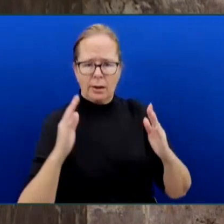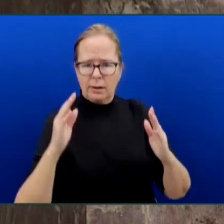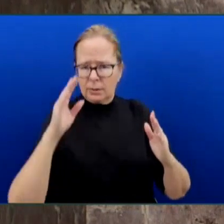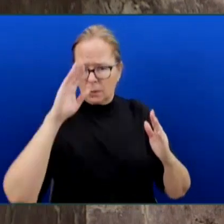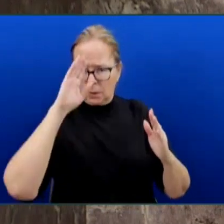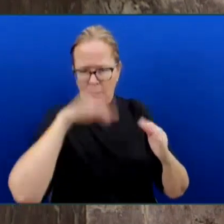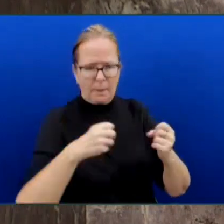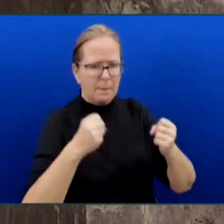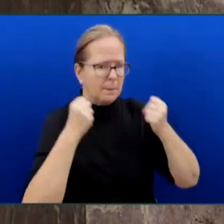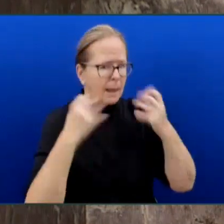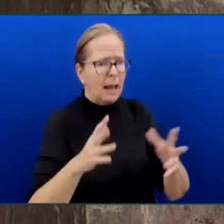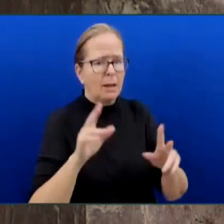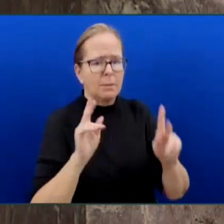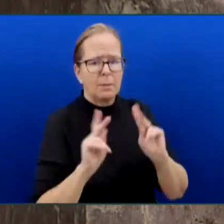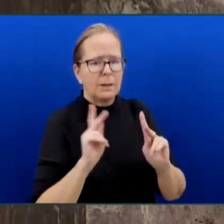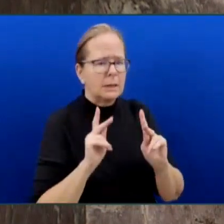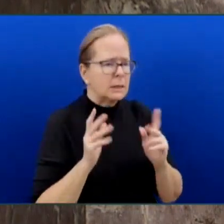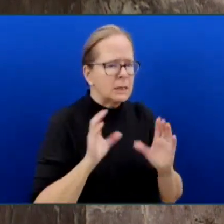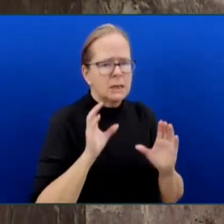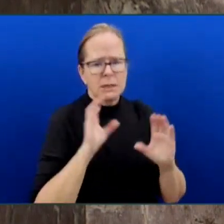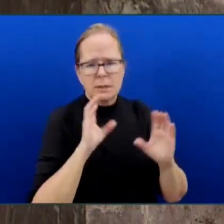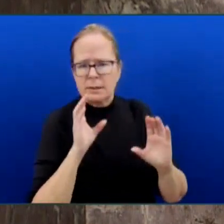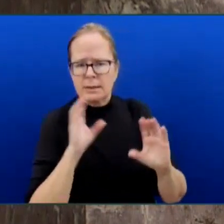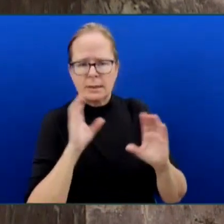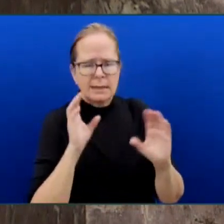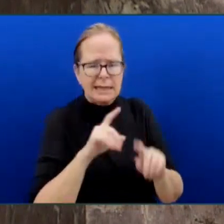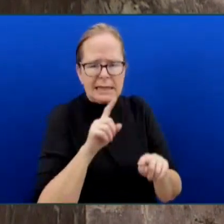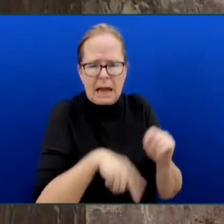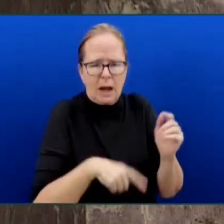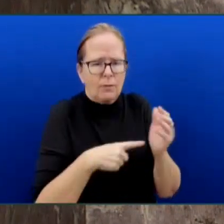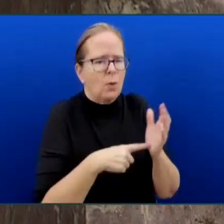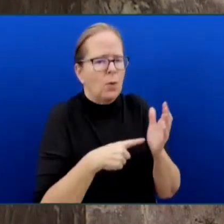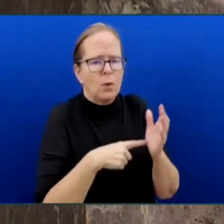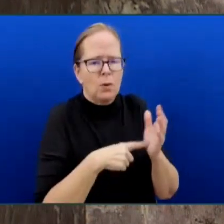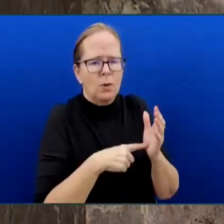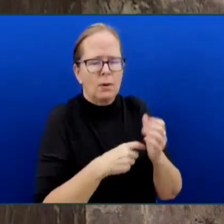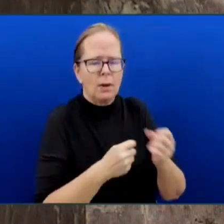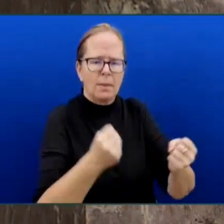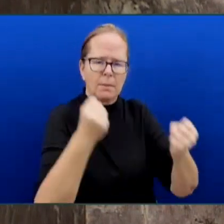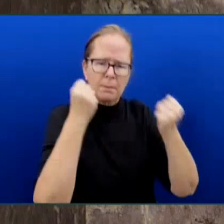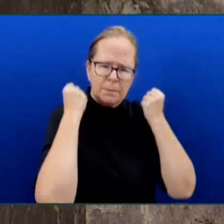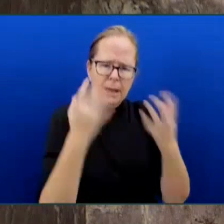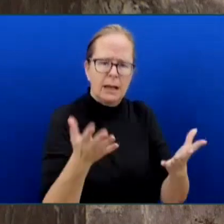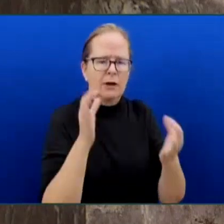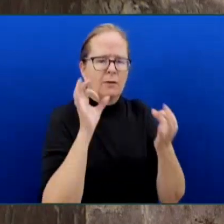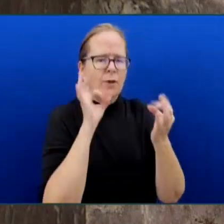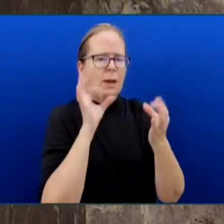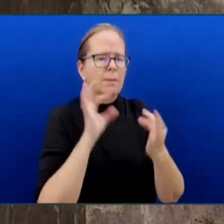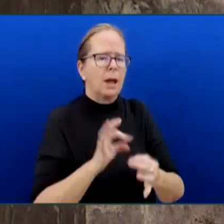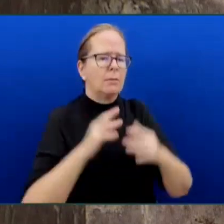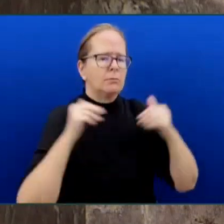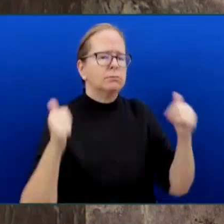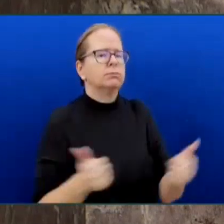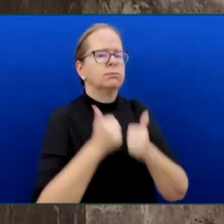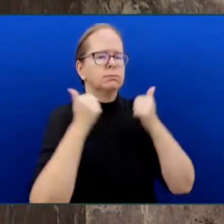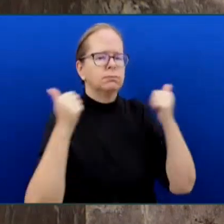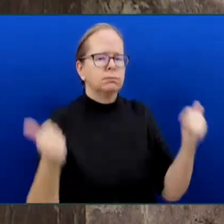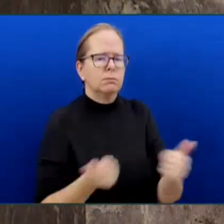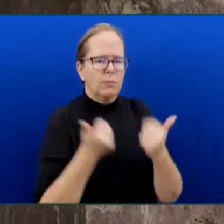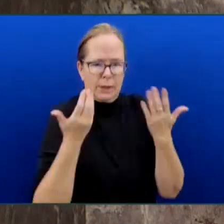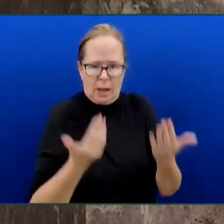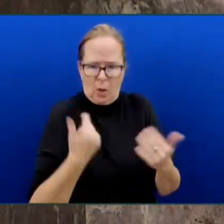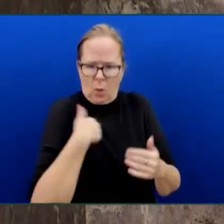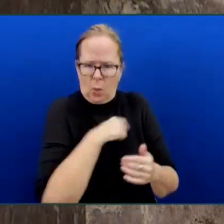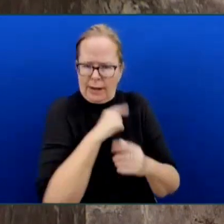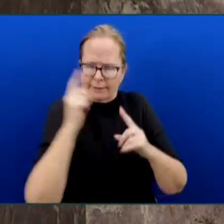We have said that many times. We've heard that from people in our communities. That's why we've taken the significant efforts that we have to ensure